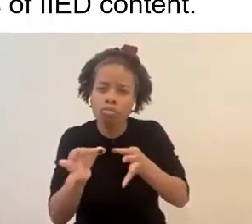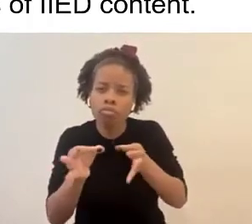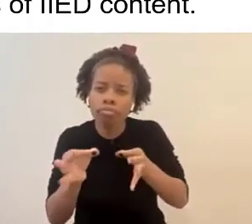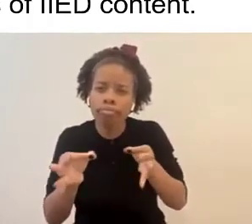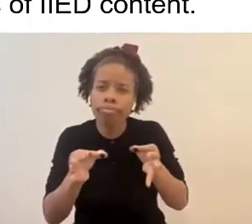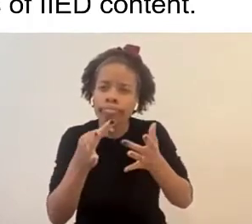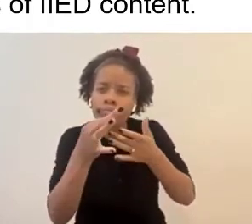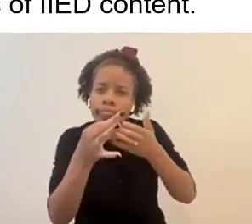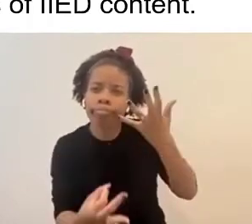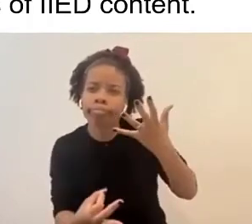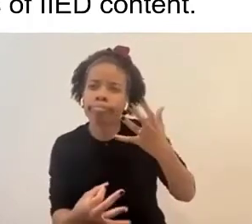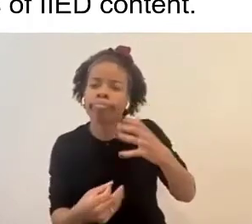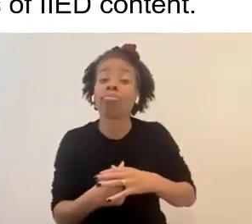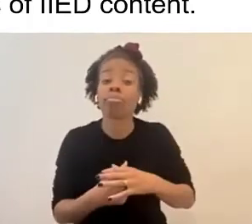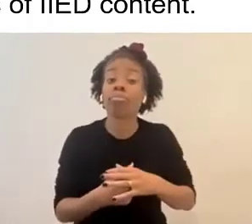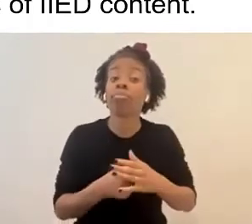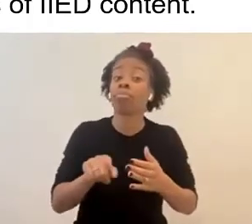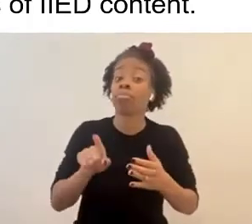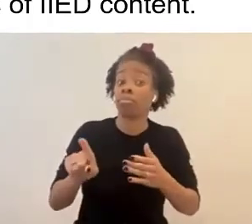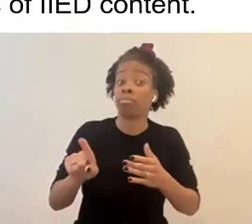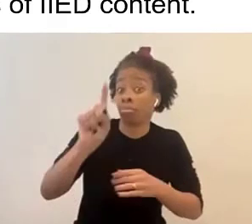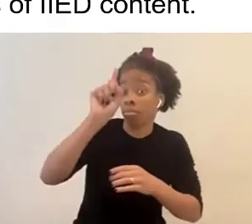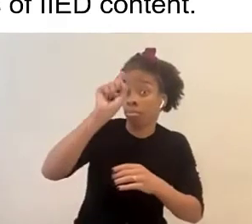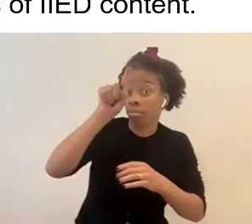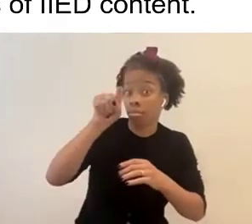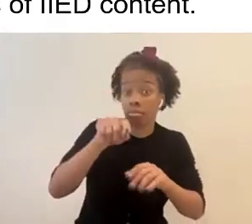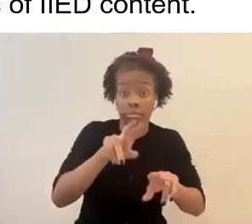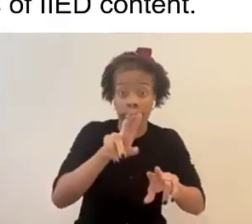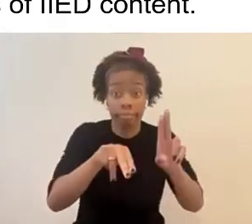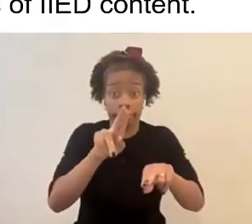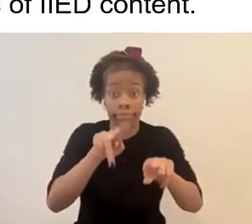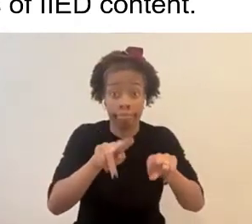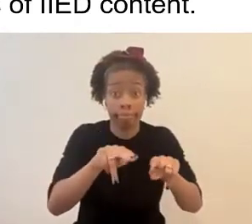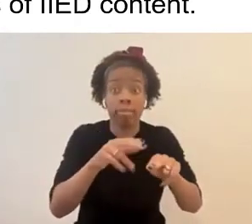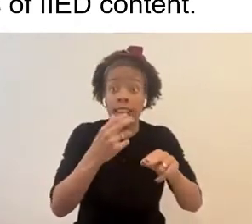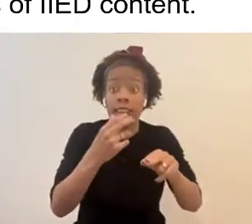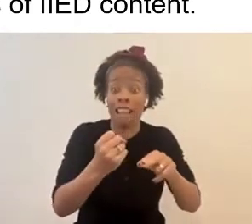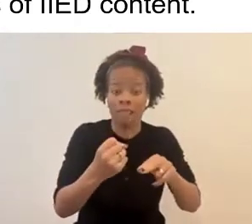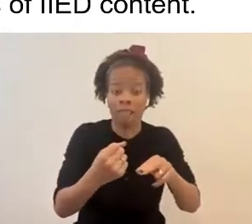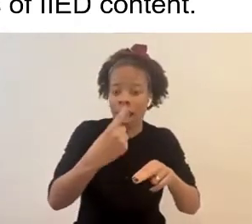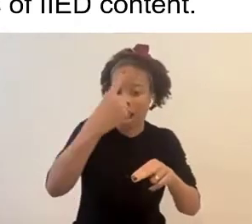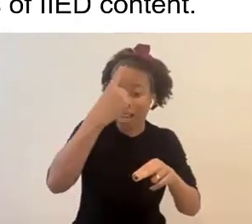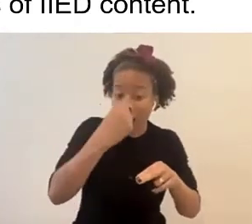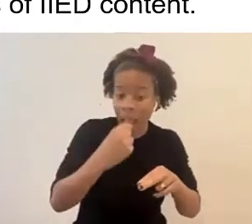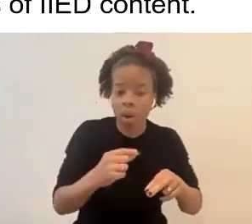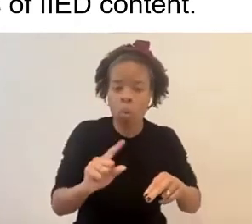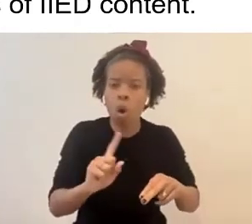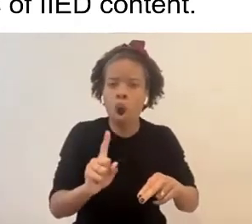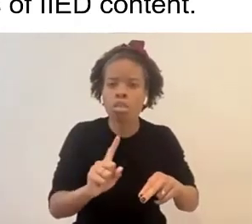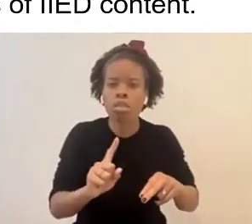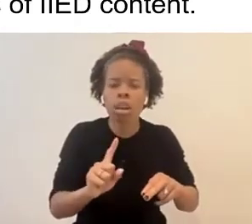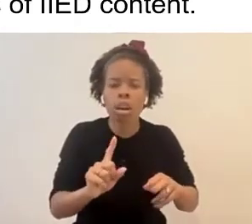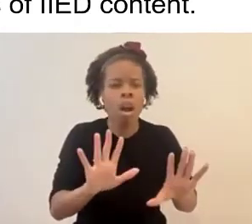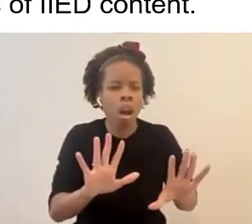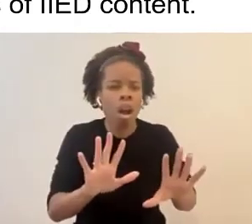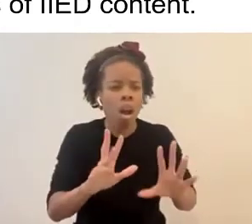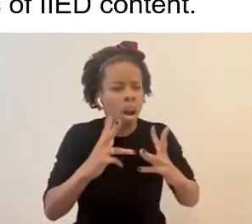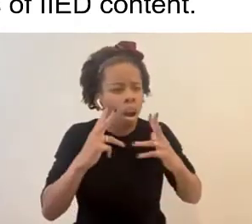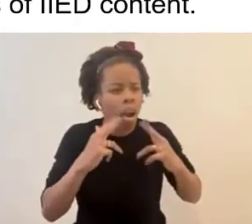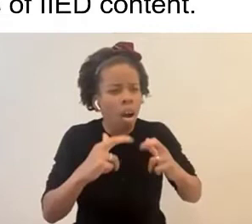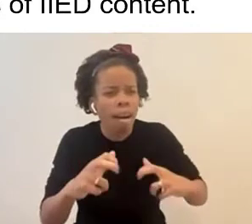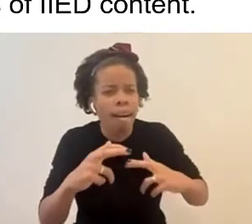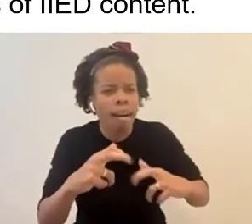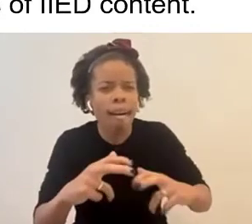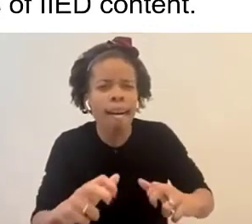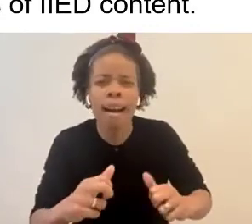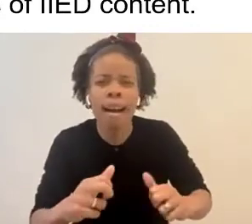to have an analytical tool that we could use to actually analyze pieces of